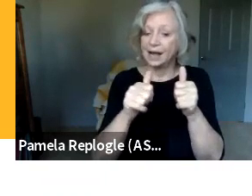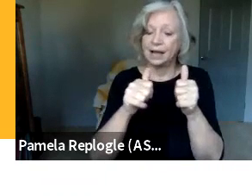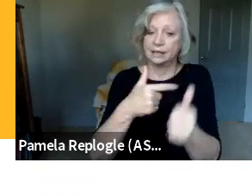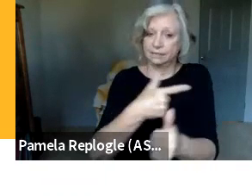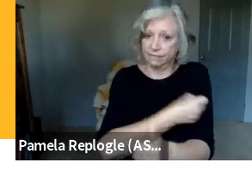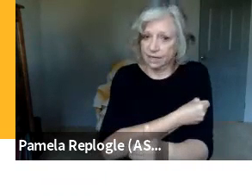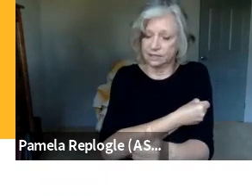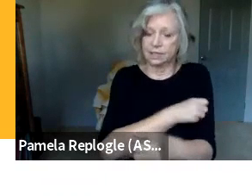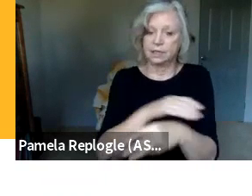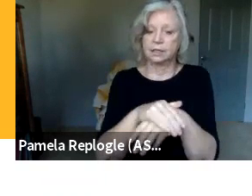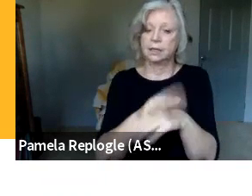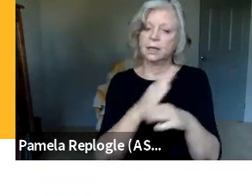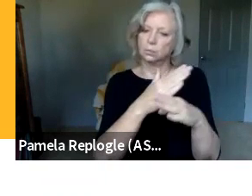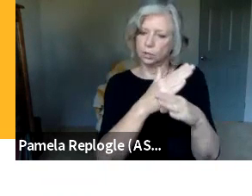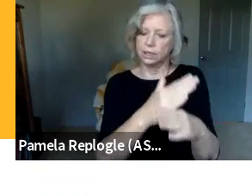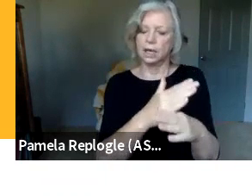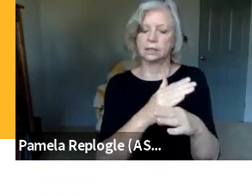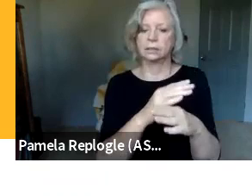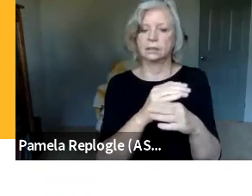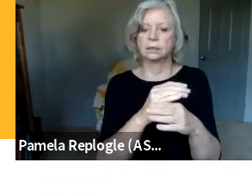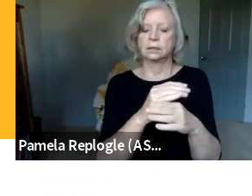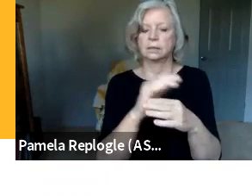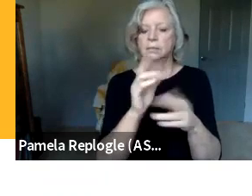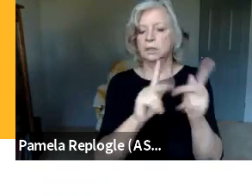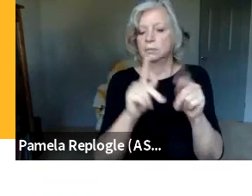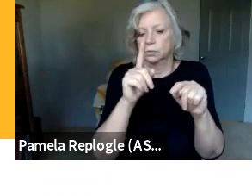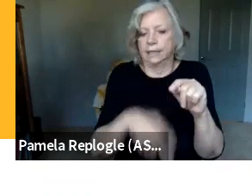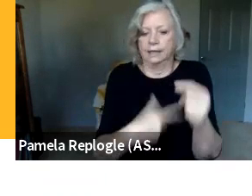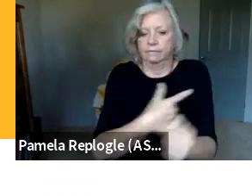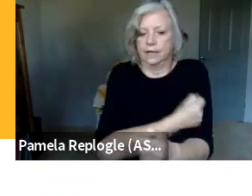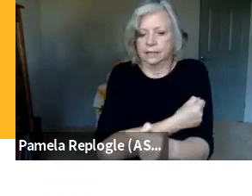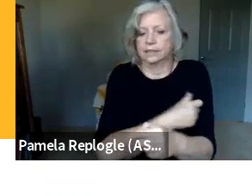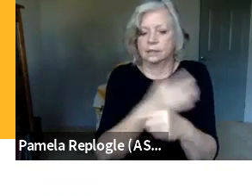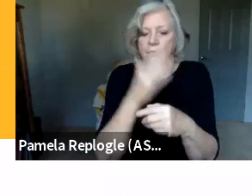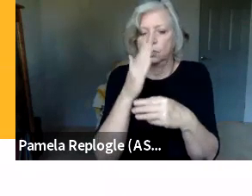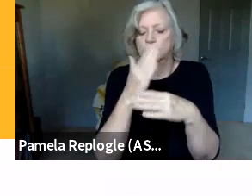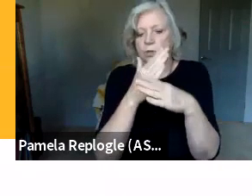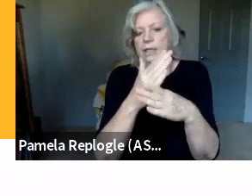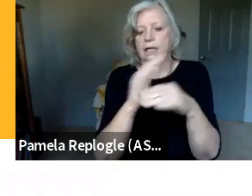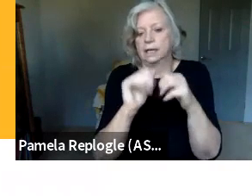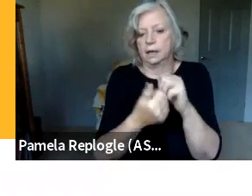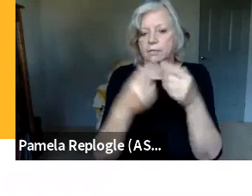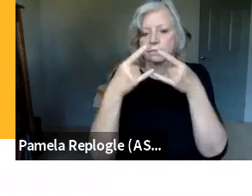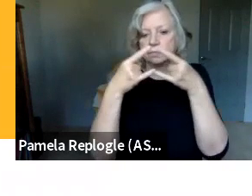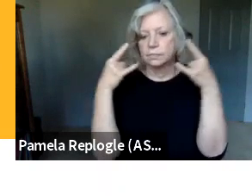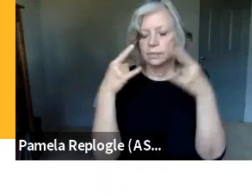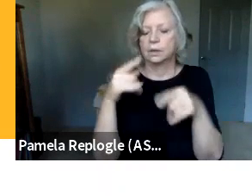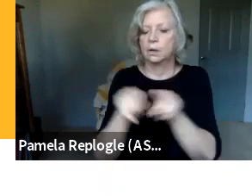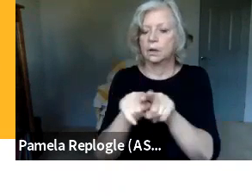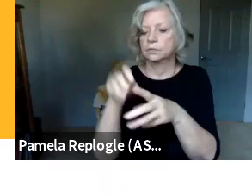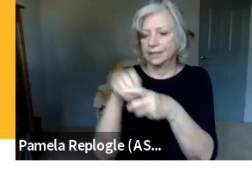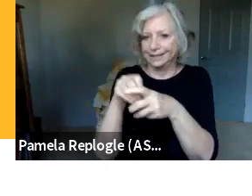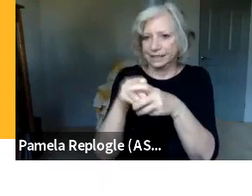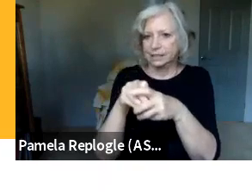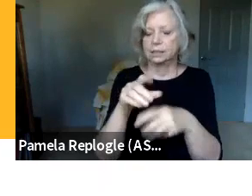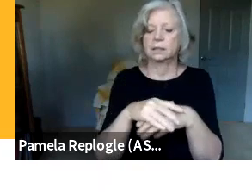protect those who can't get vaccinated. And that's why face coverings are still required indoors for unvaccinated people.